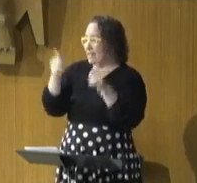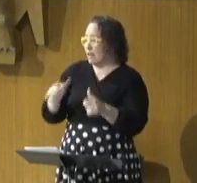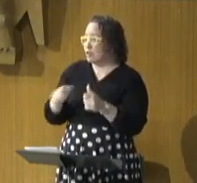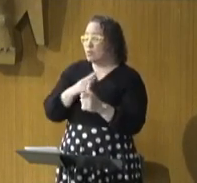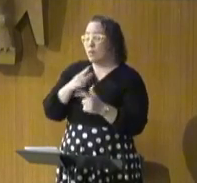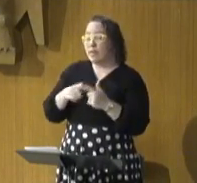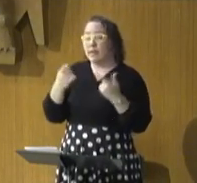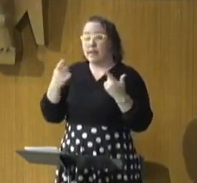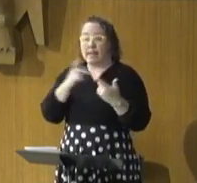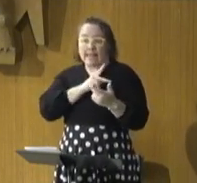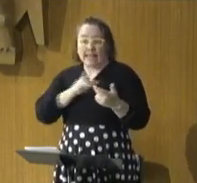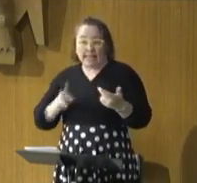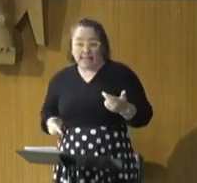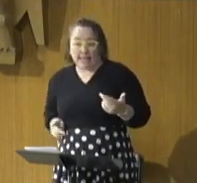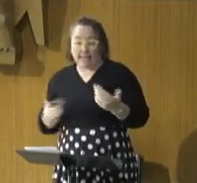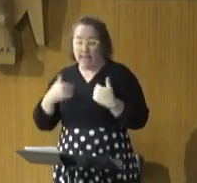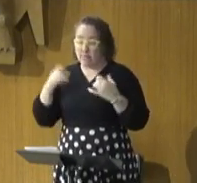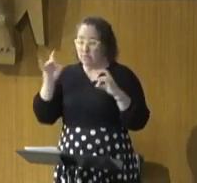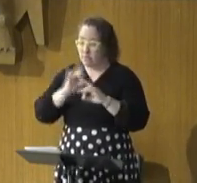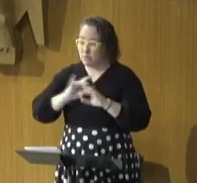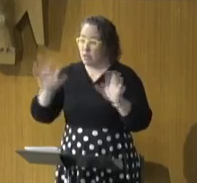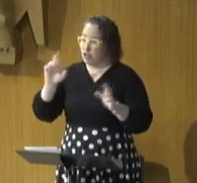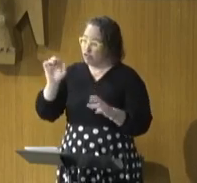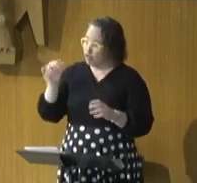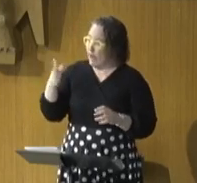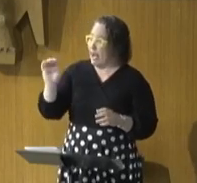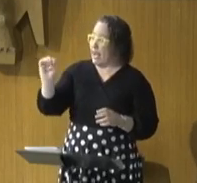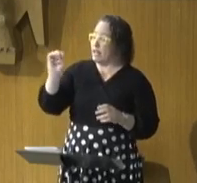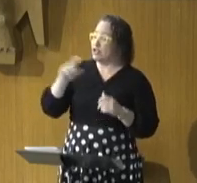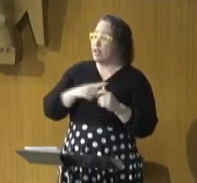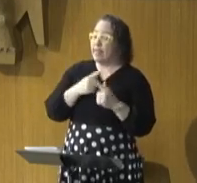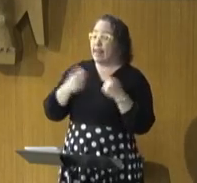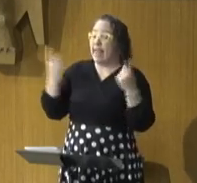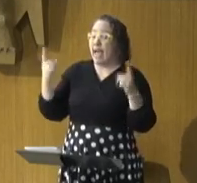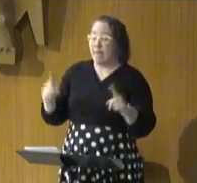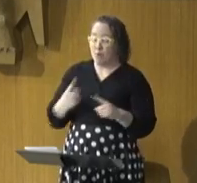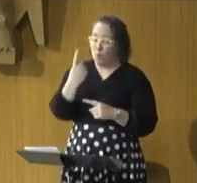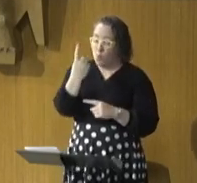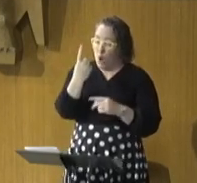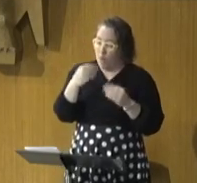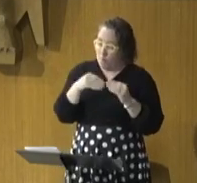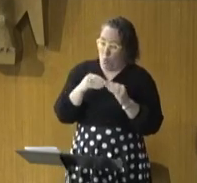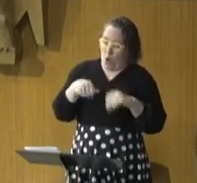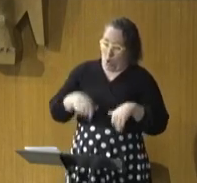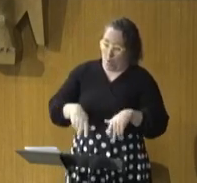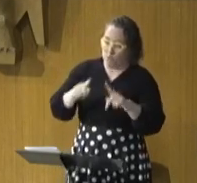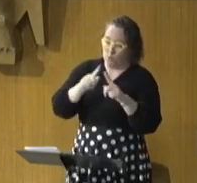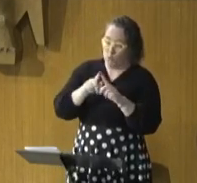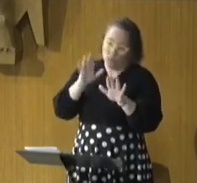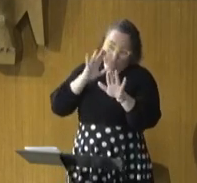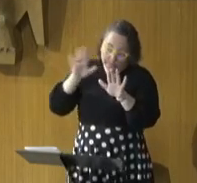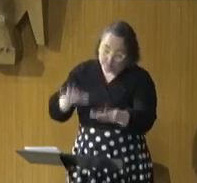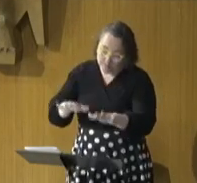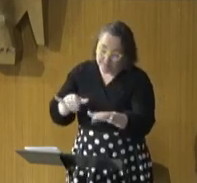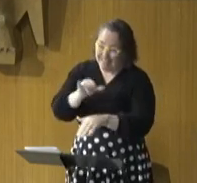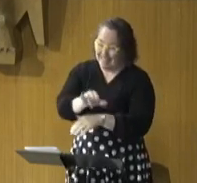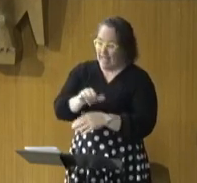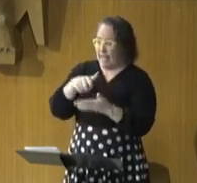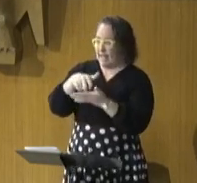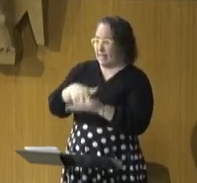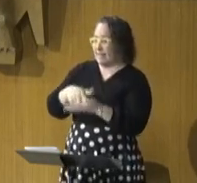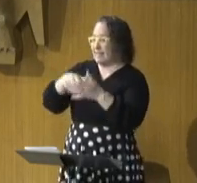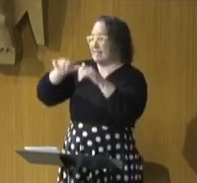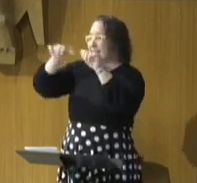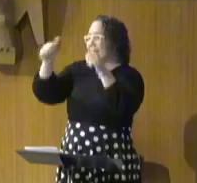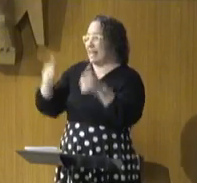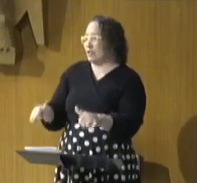goes into this furious rage and demands to see them, and he gives them one more chance to bow down to the statue. But they